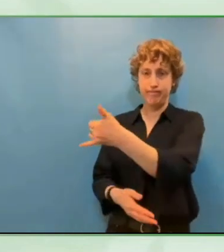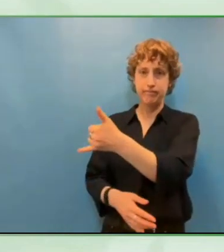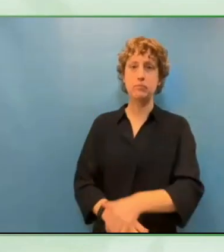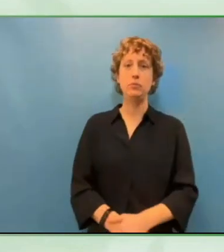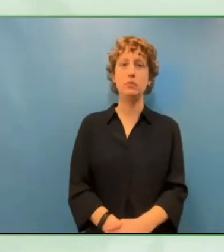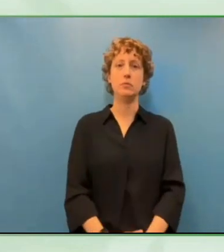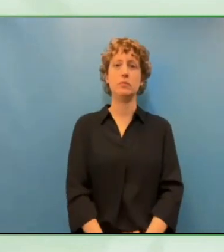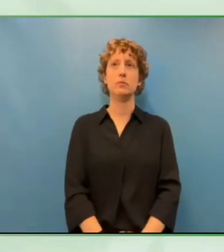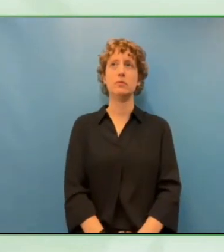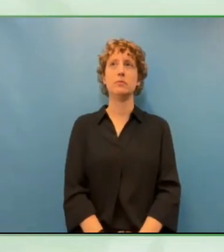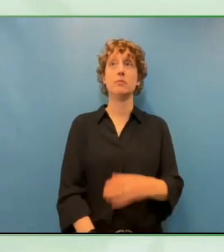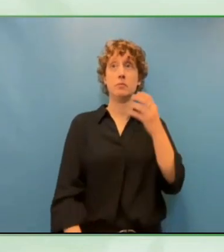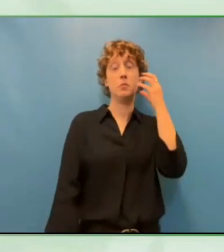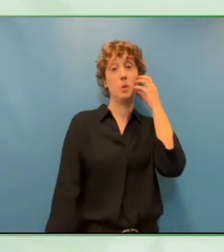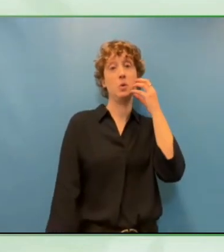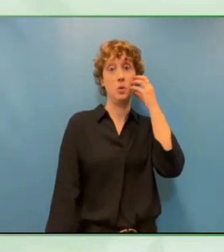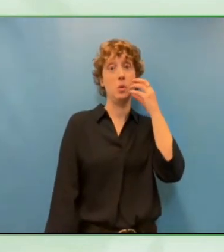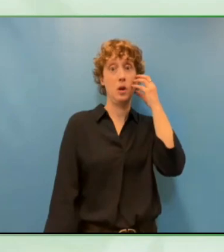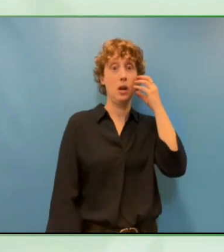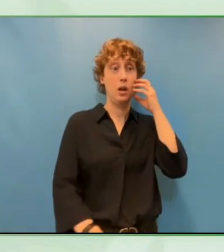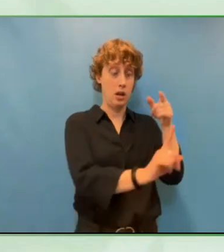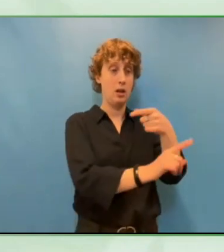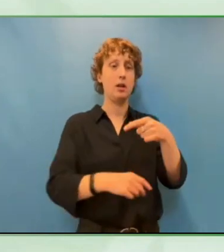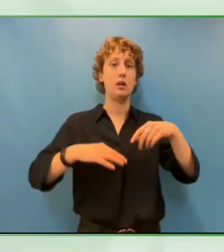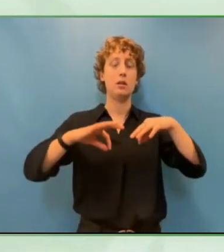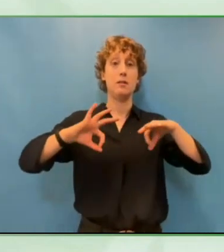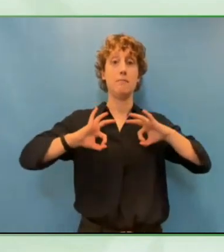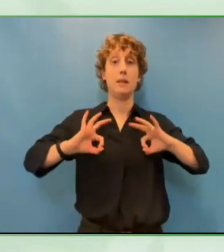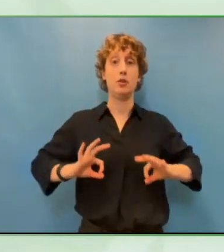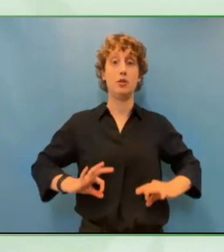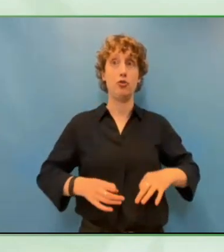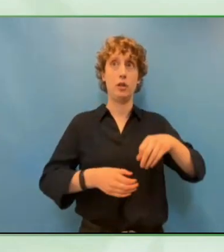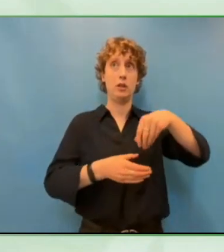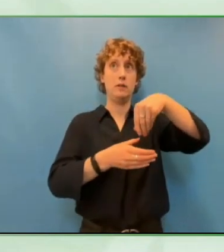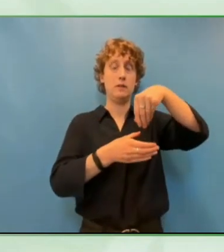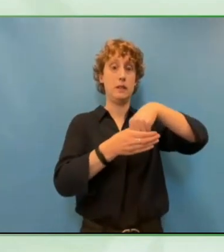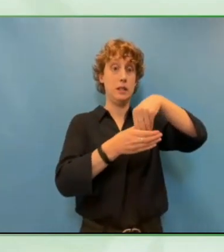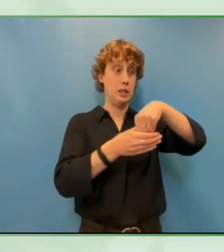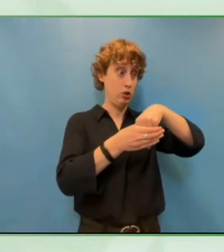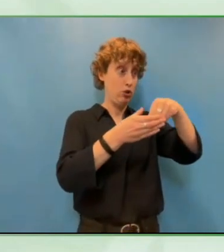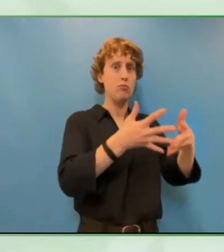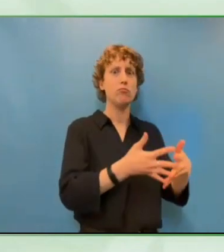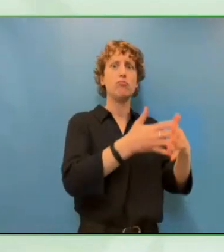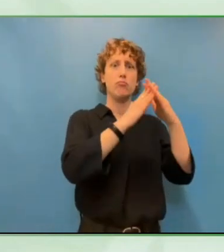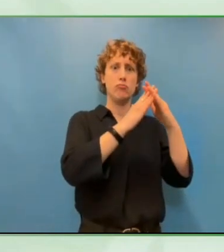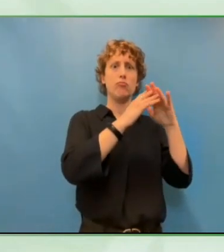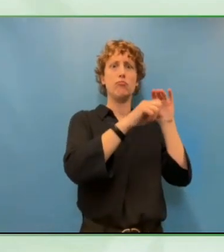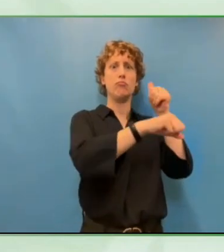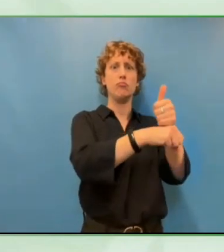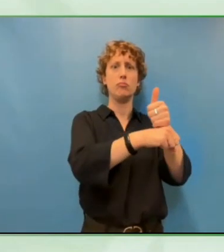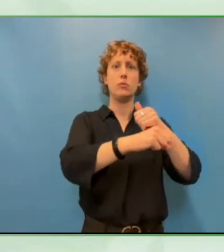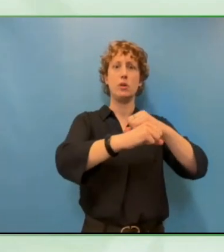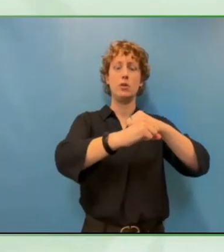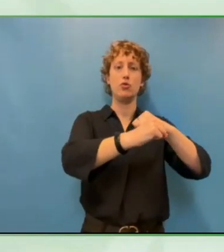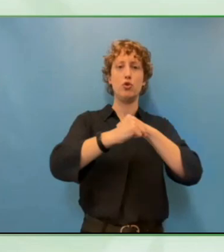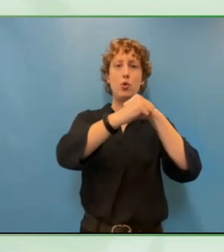built, specifically the UAE Ministry of Interior. They established the Secure Communities Forum.